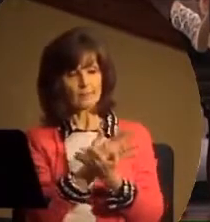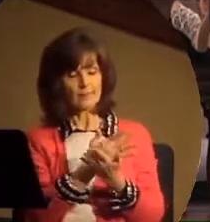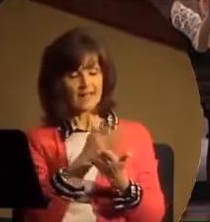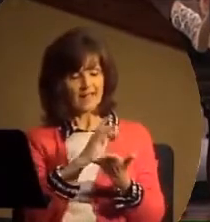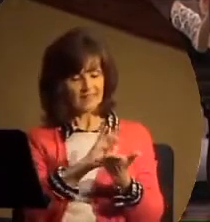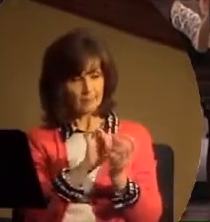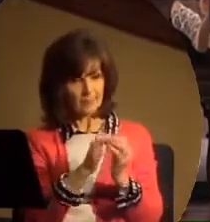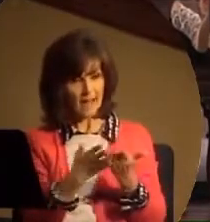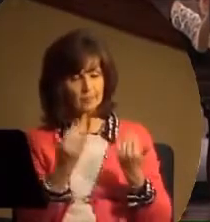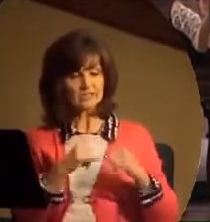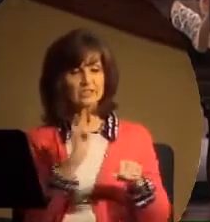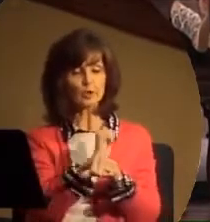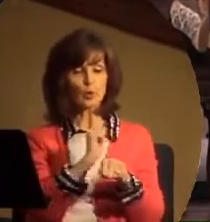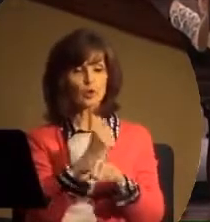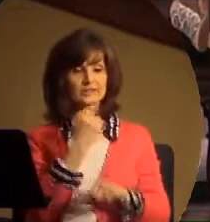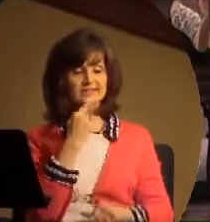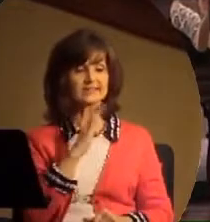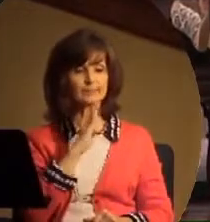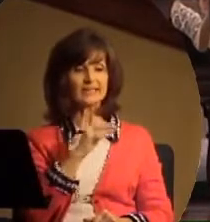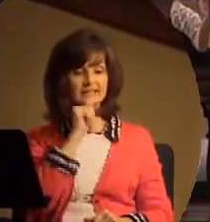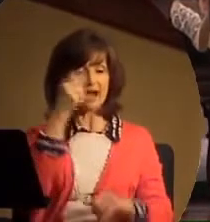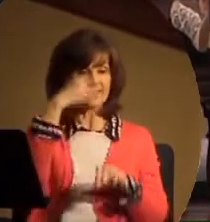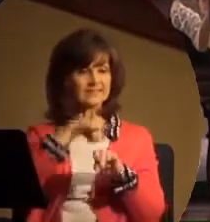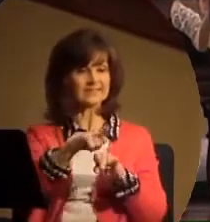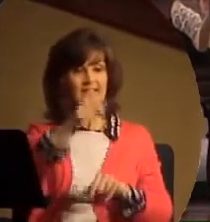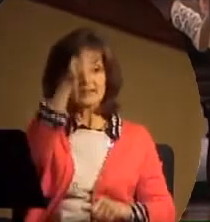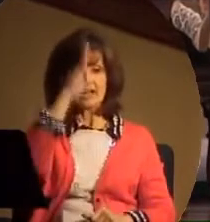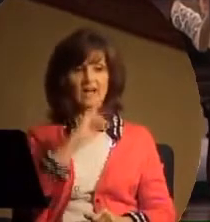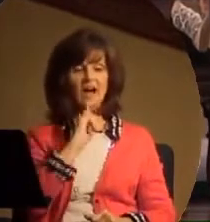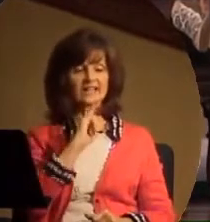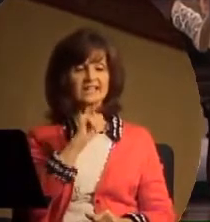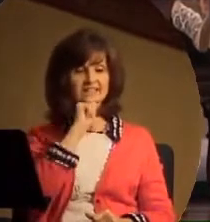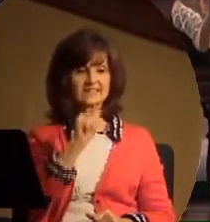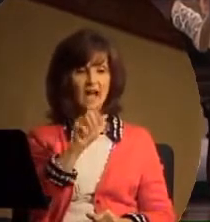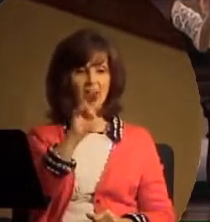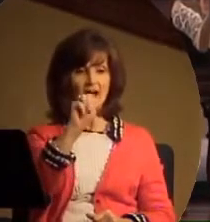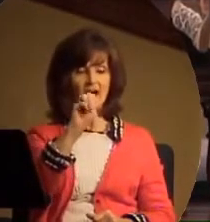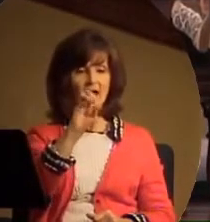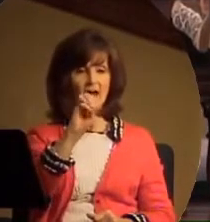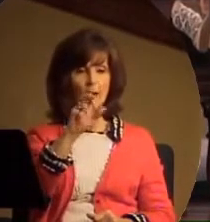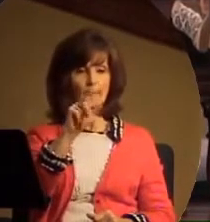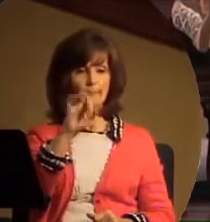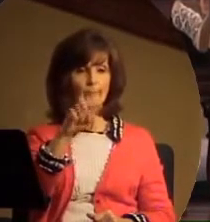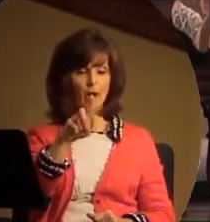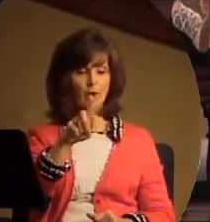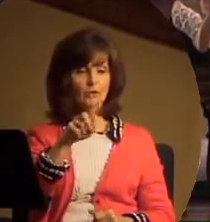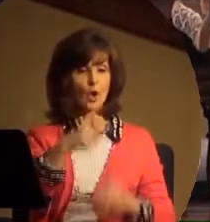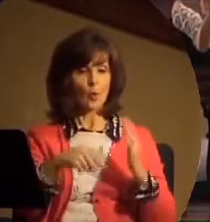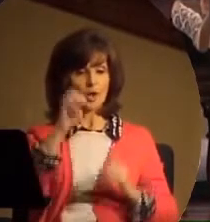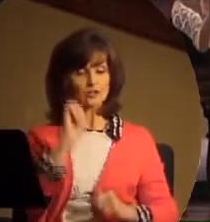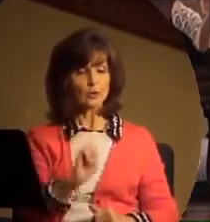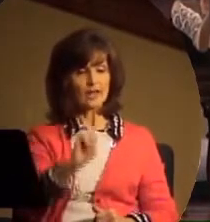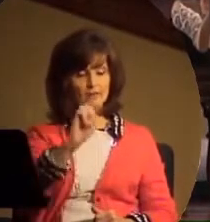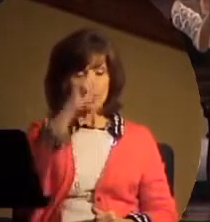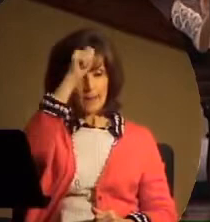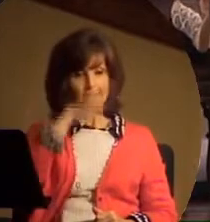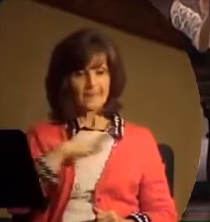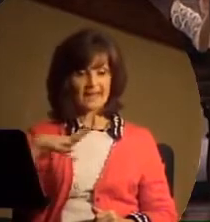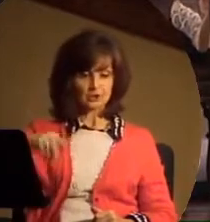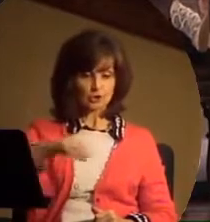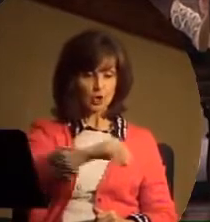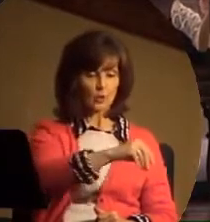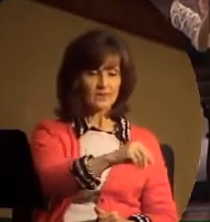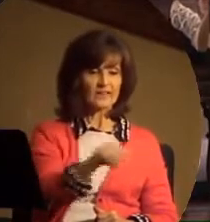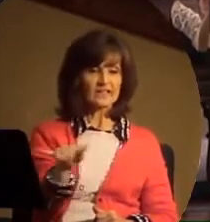works to this very day, and it says this, be not deceived. God is not mocked, for whatsoever a man soweth, that shall he also reap. That